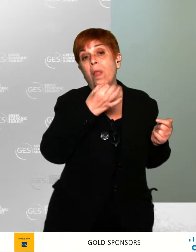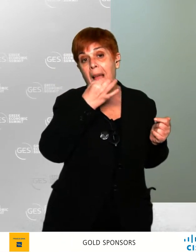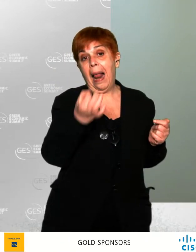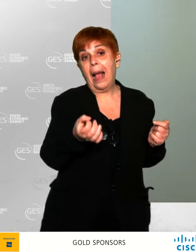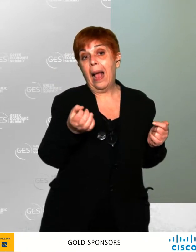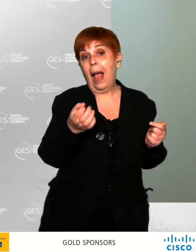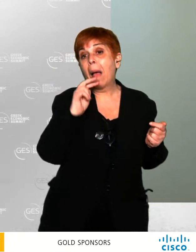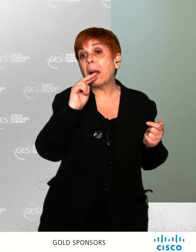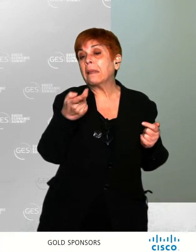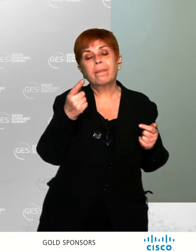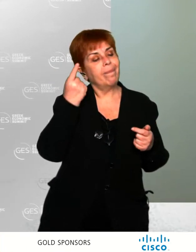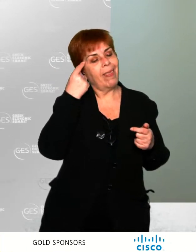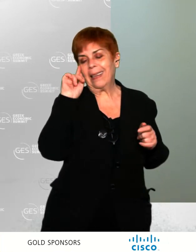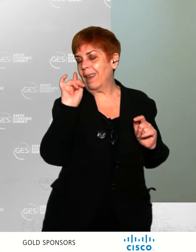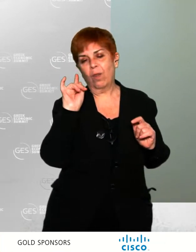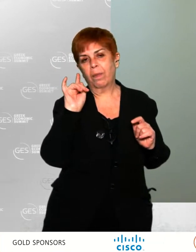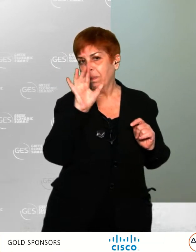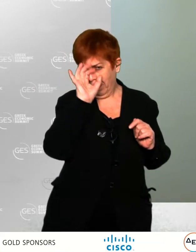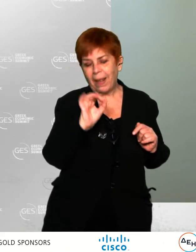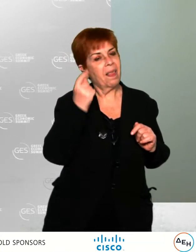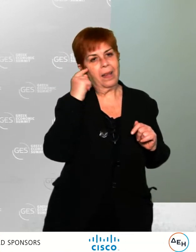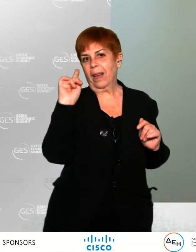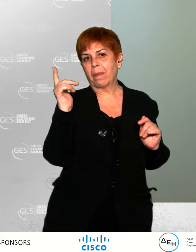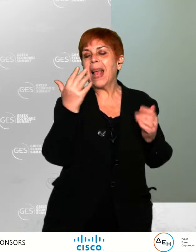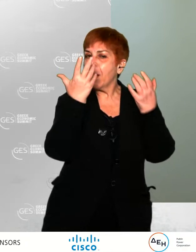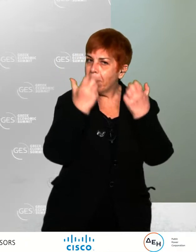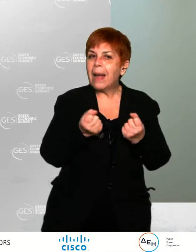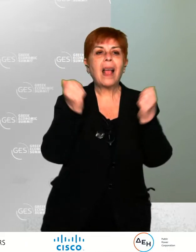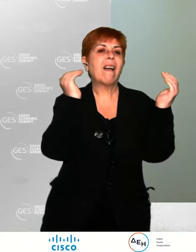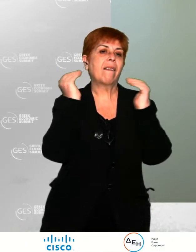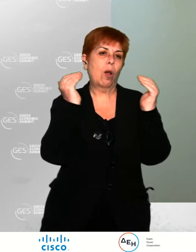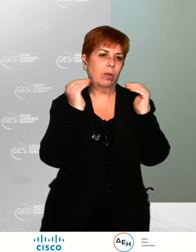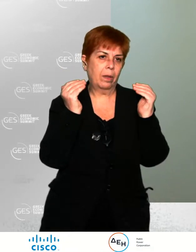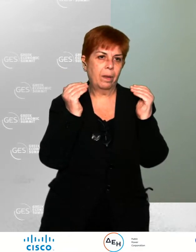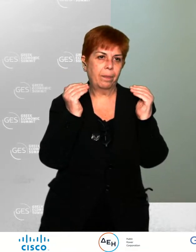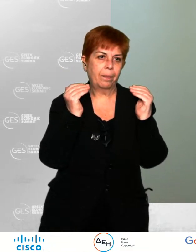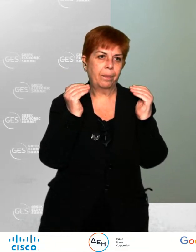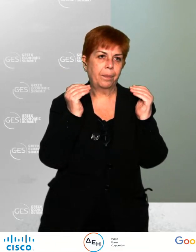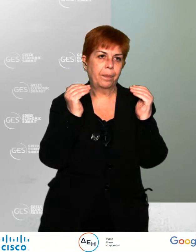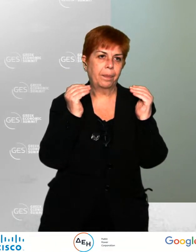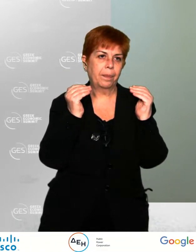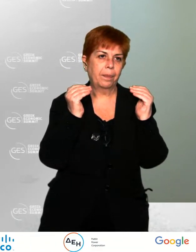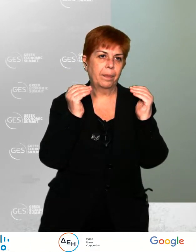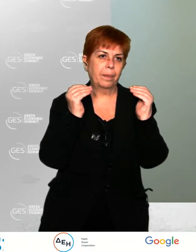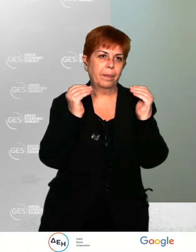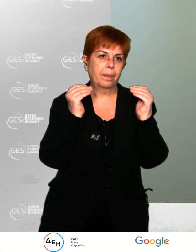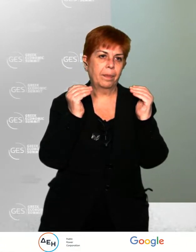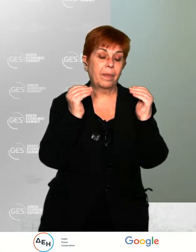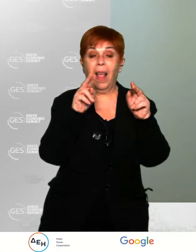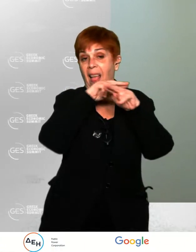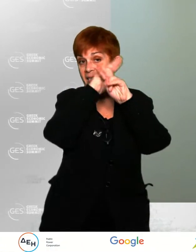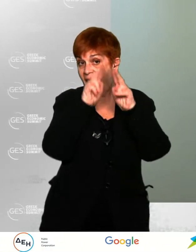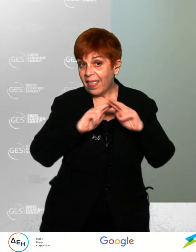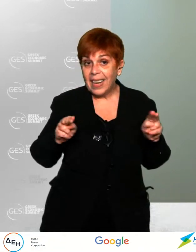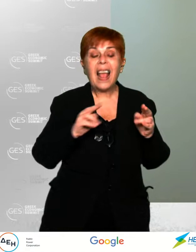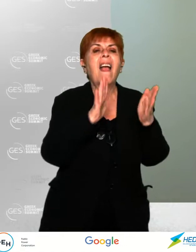There's actually quite a bit of uncertainty in the literature about how much of a negative